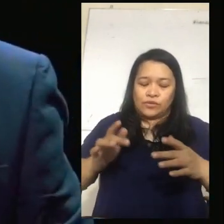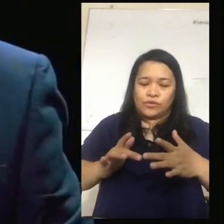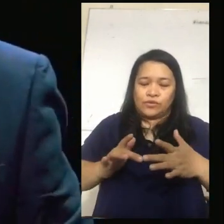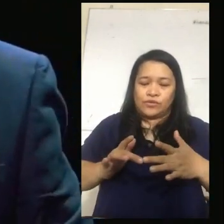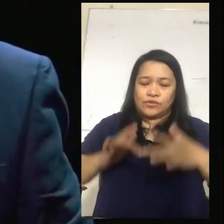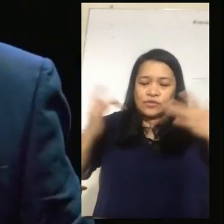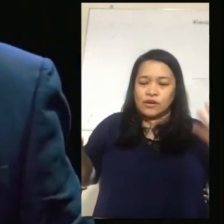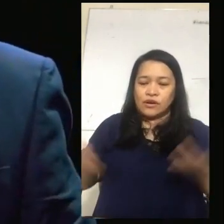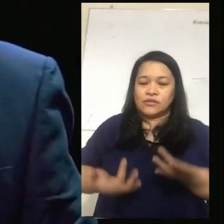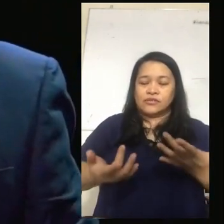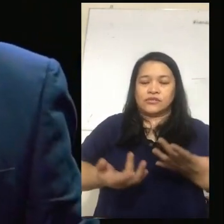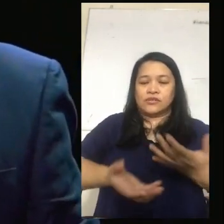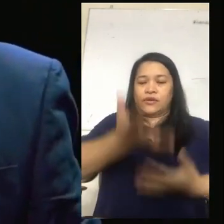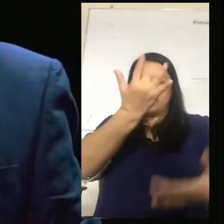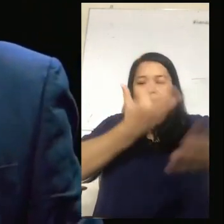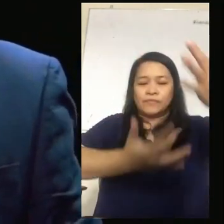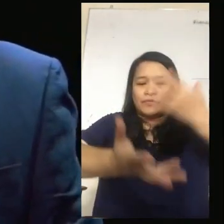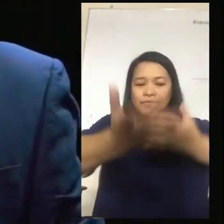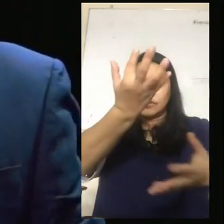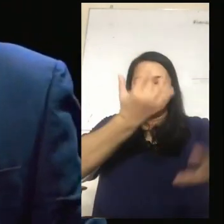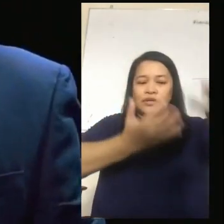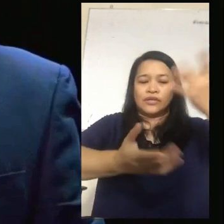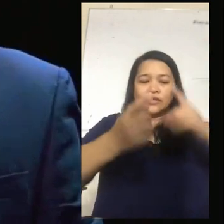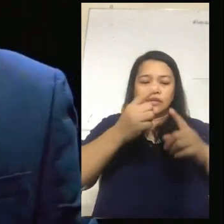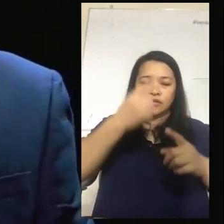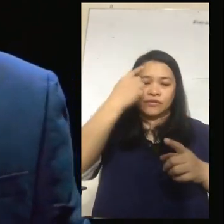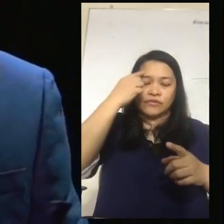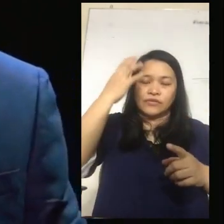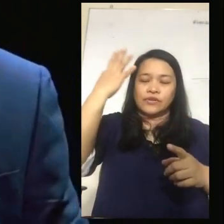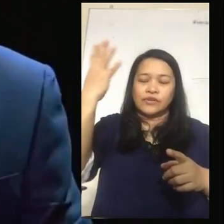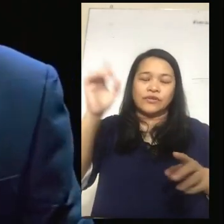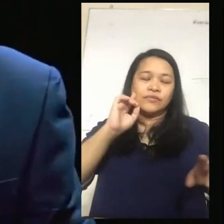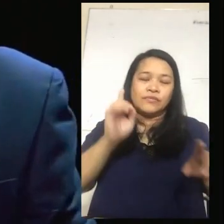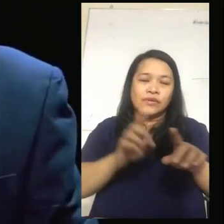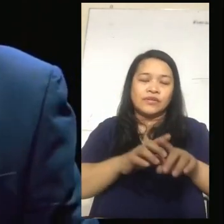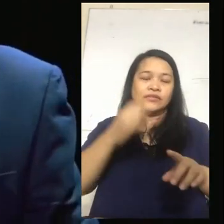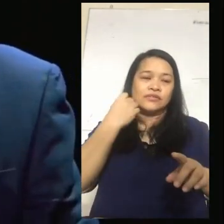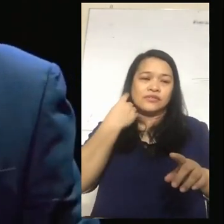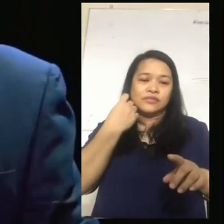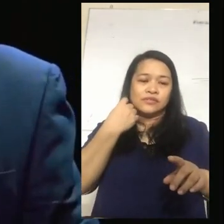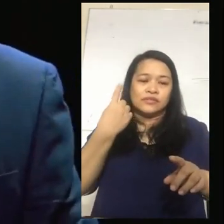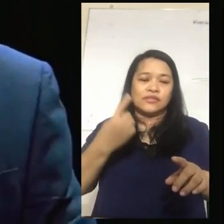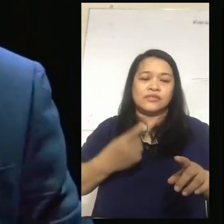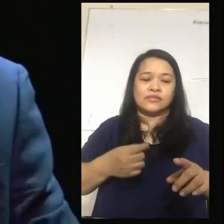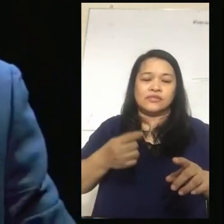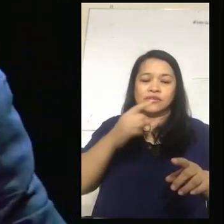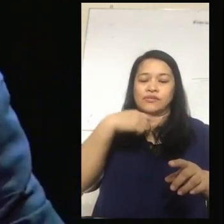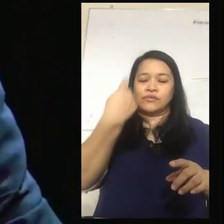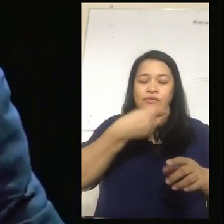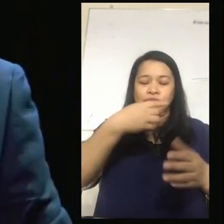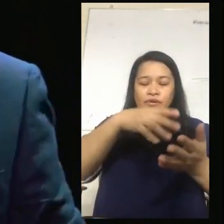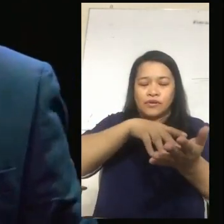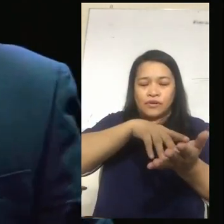burning with fire unto You. And for my brothers and sisters, Panginoon, na